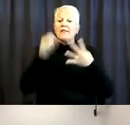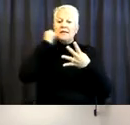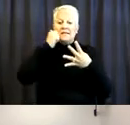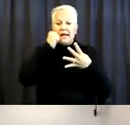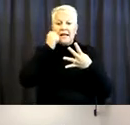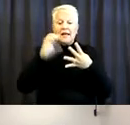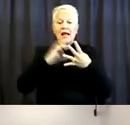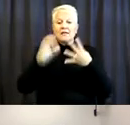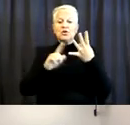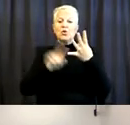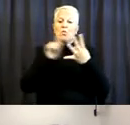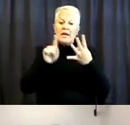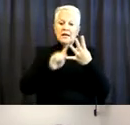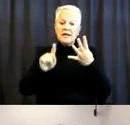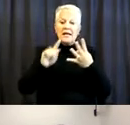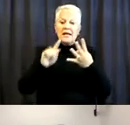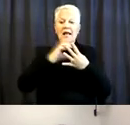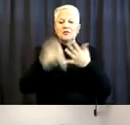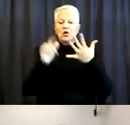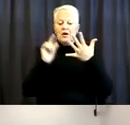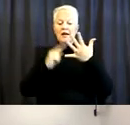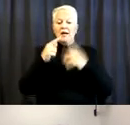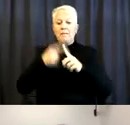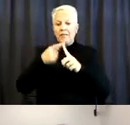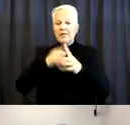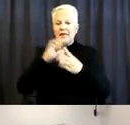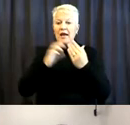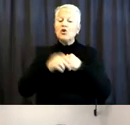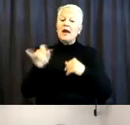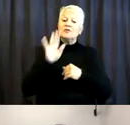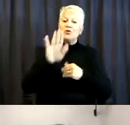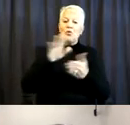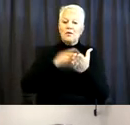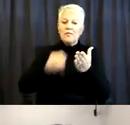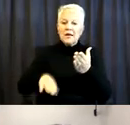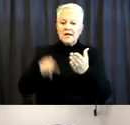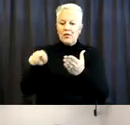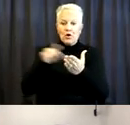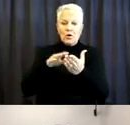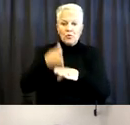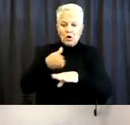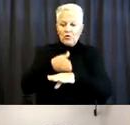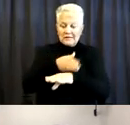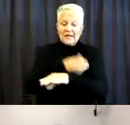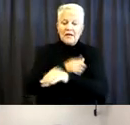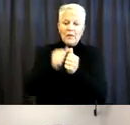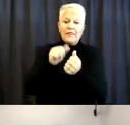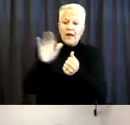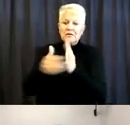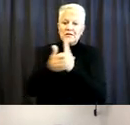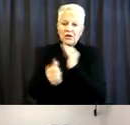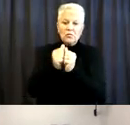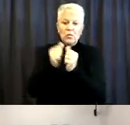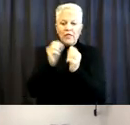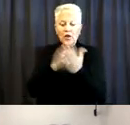monthly calendars. So as your learner is progressing in their knowledge and their use and their skills in all of these areas, of